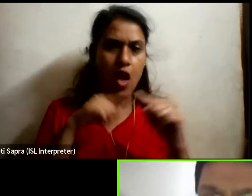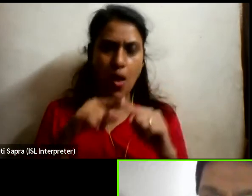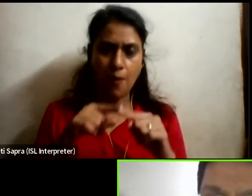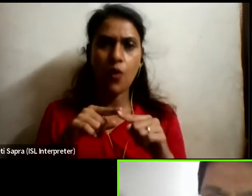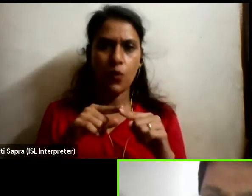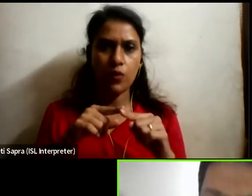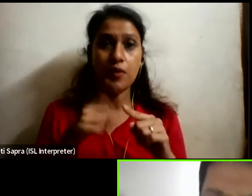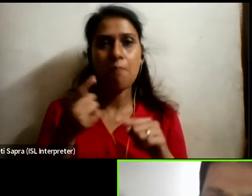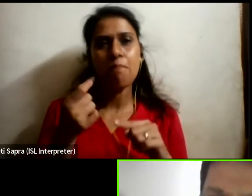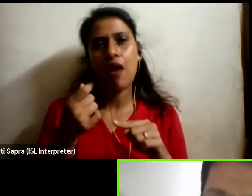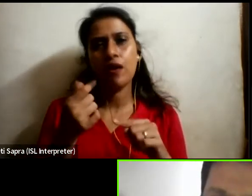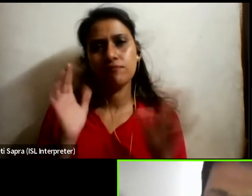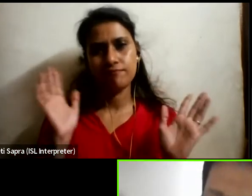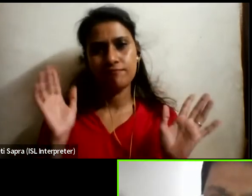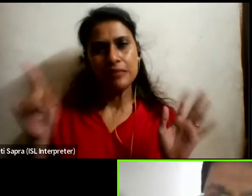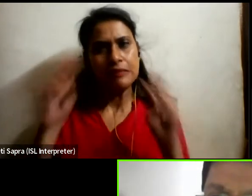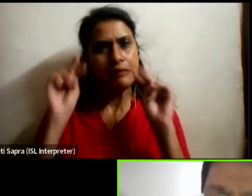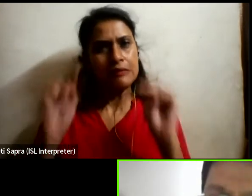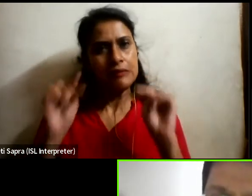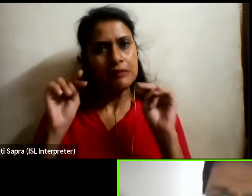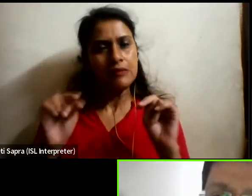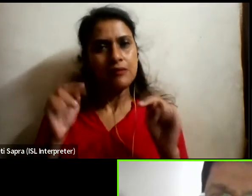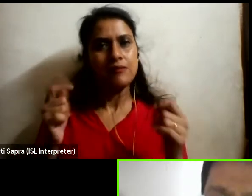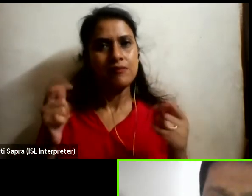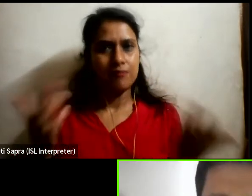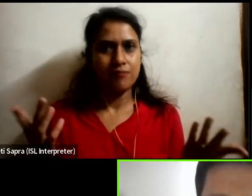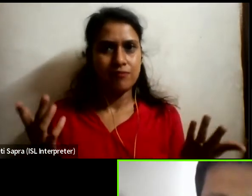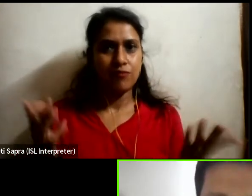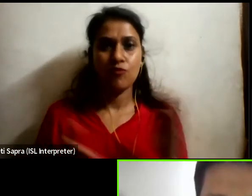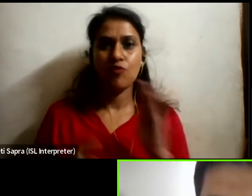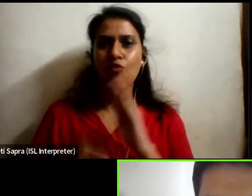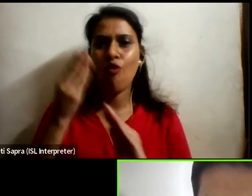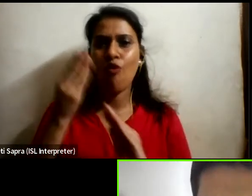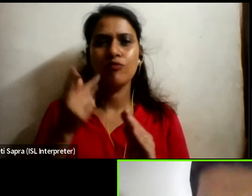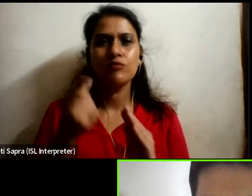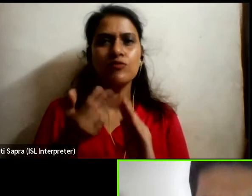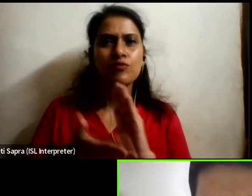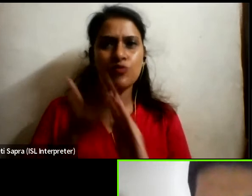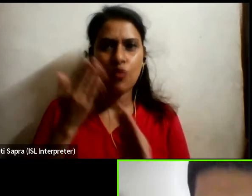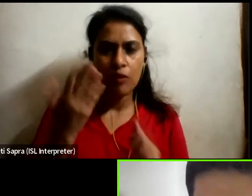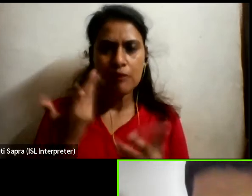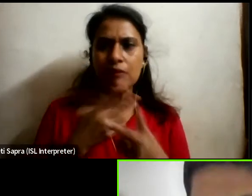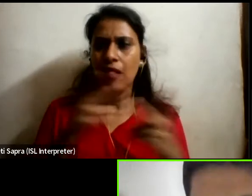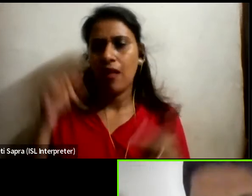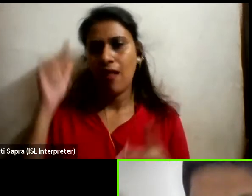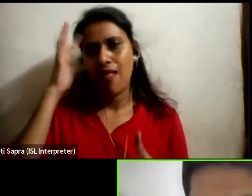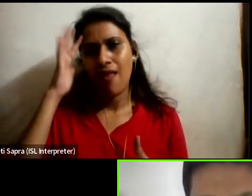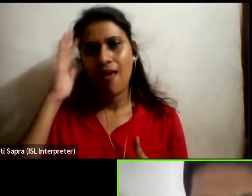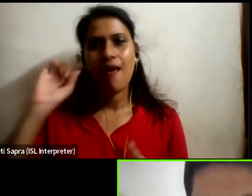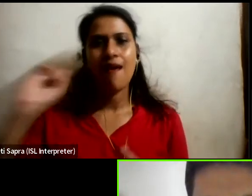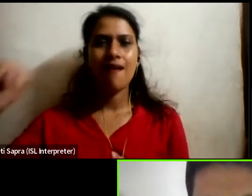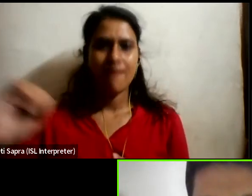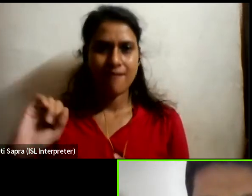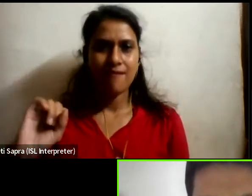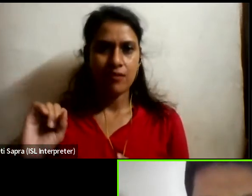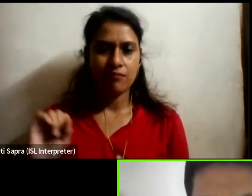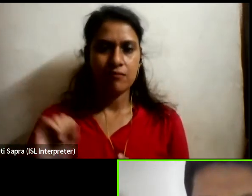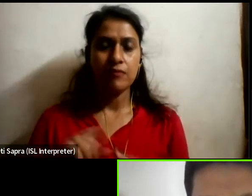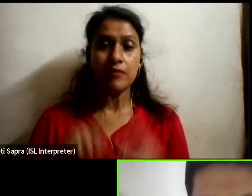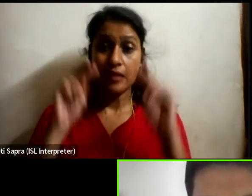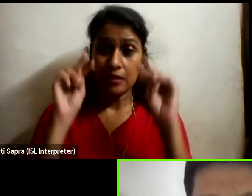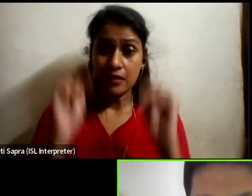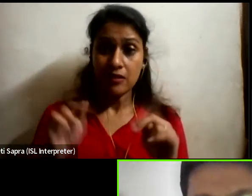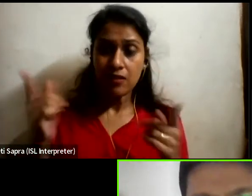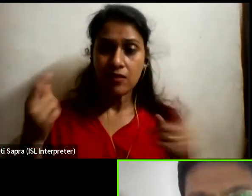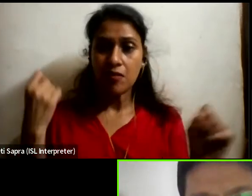about money. So they're saying that it's Mm-hmm. going to cost too much. And our discussion with them has been exactly